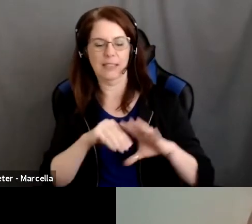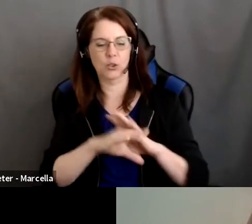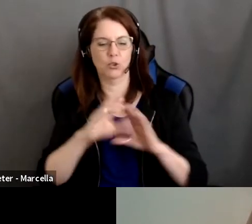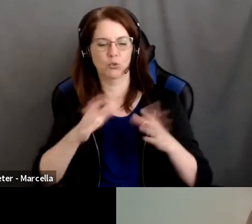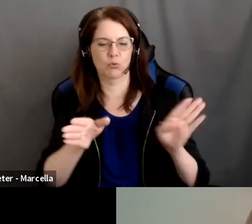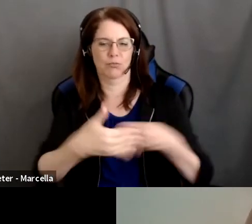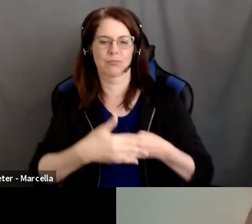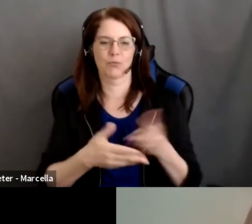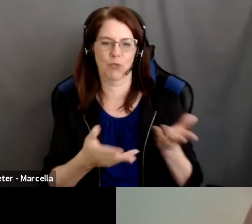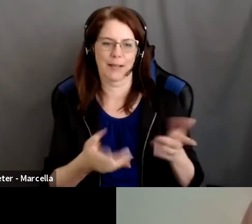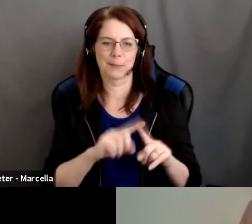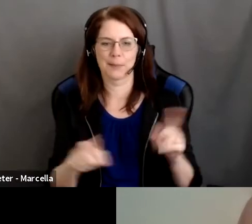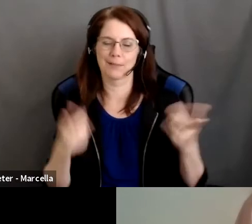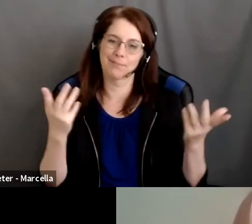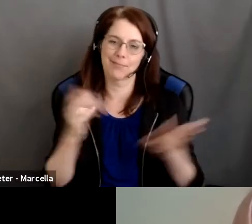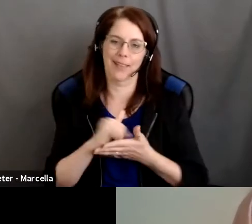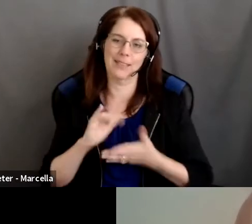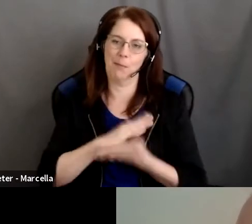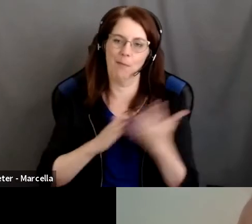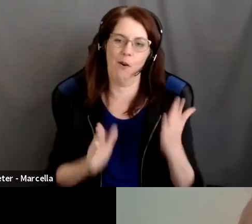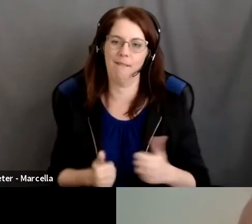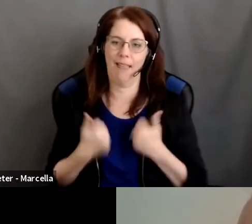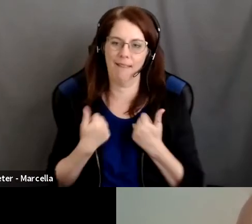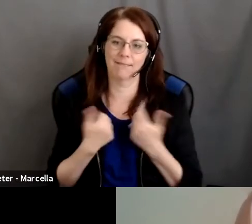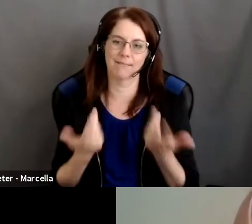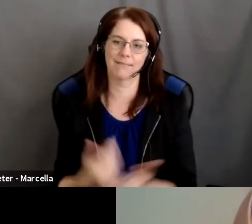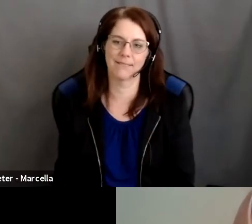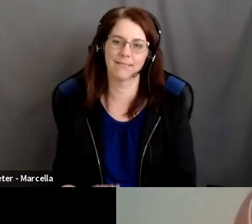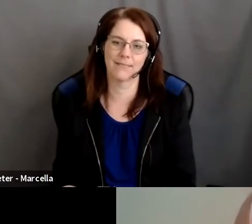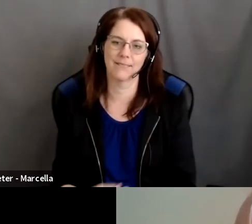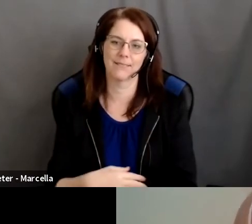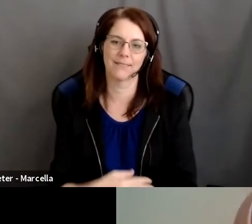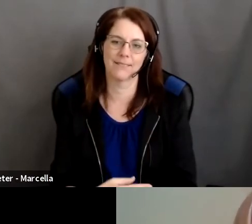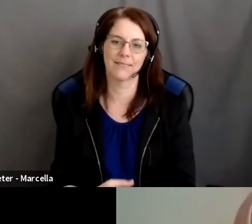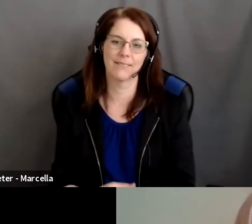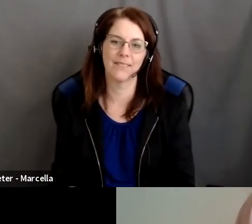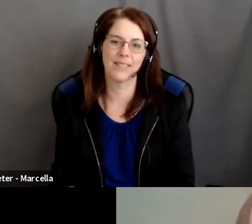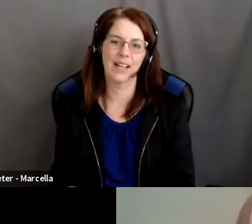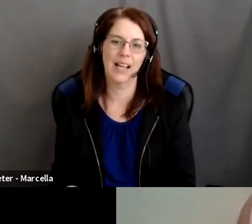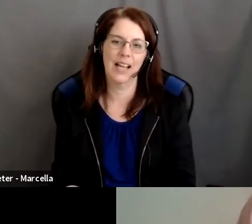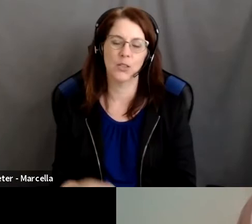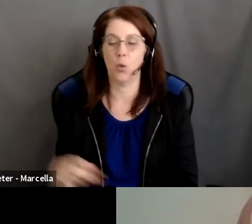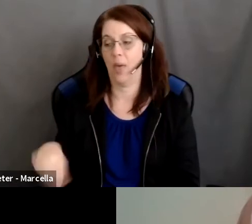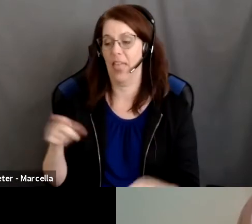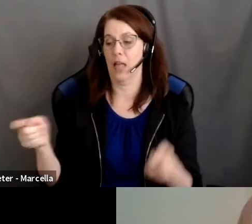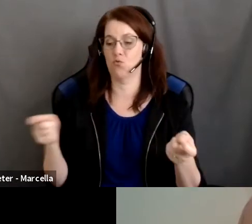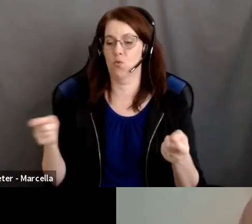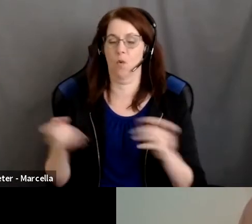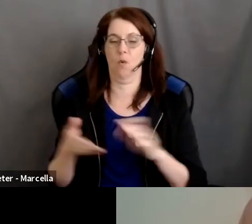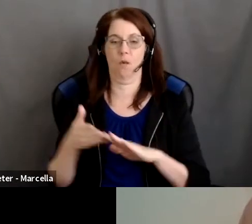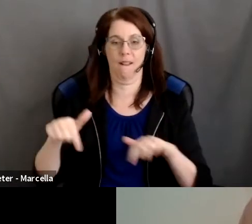know, that's part of life anyway. So they pretty much rule the house,